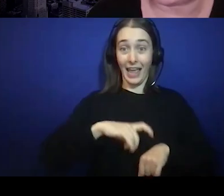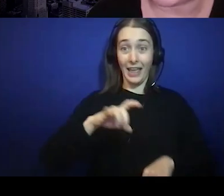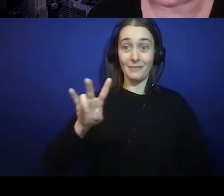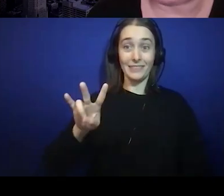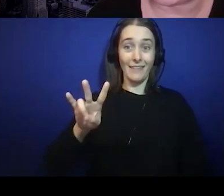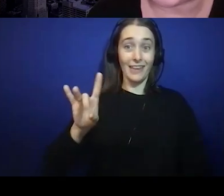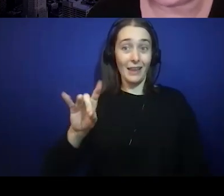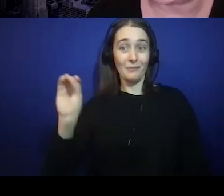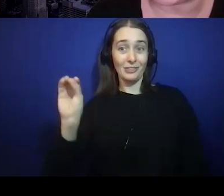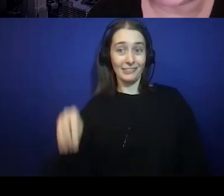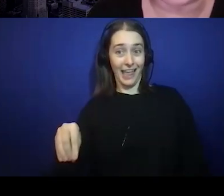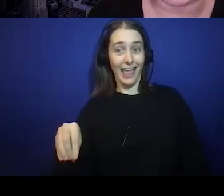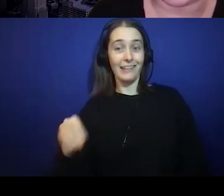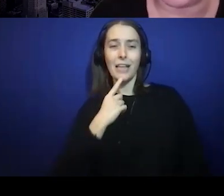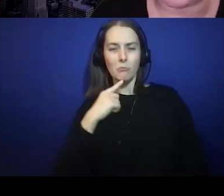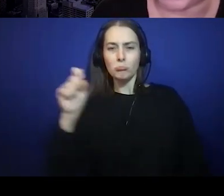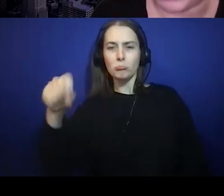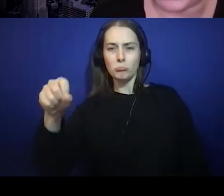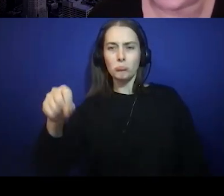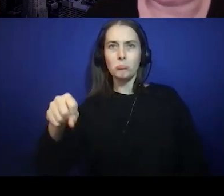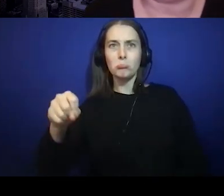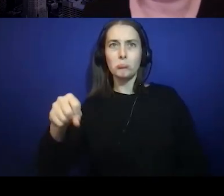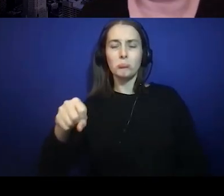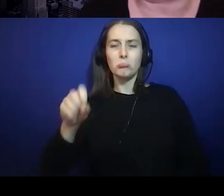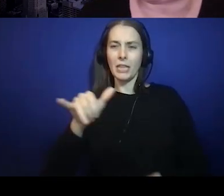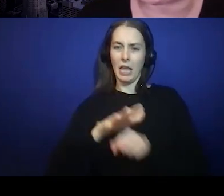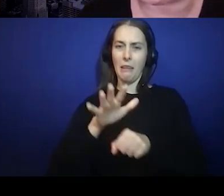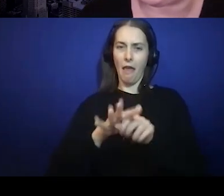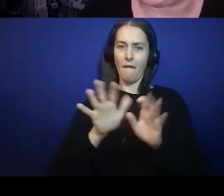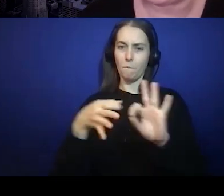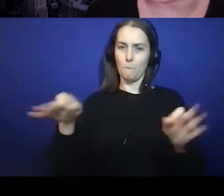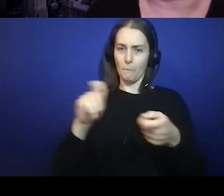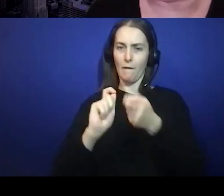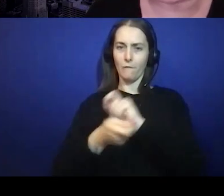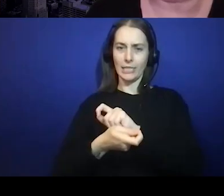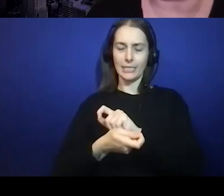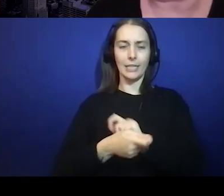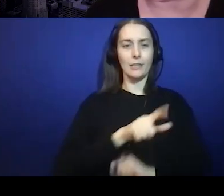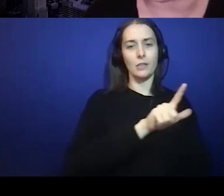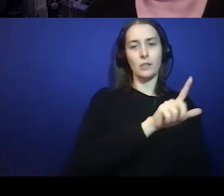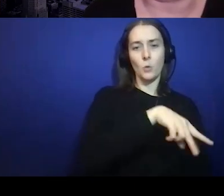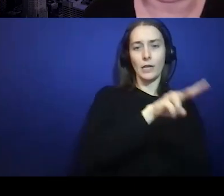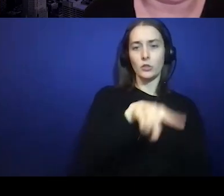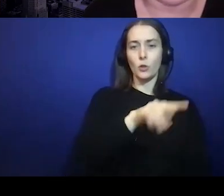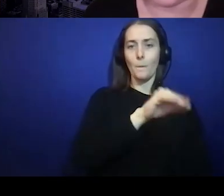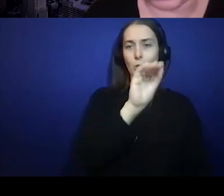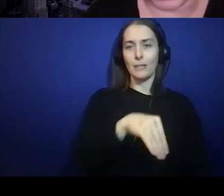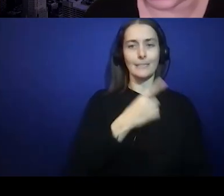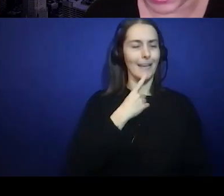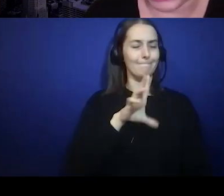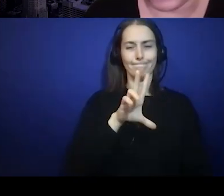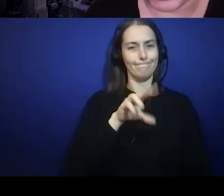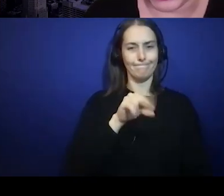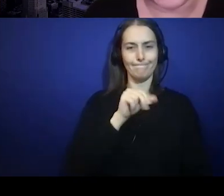have 78% who say yes, this is sufficient paraphrasing, and 22% who say